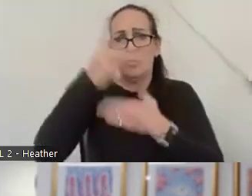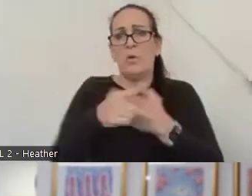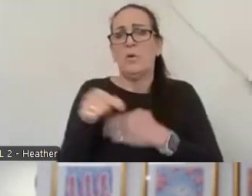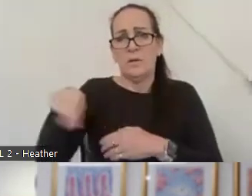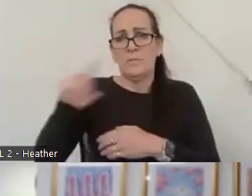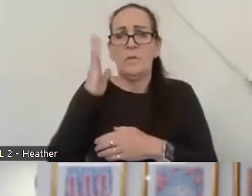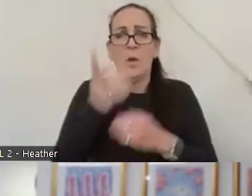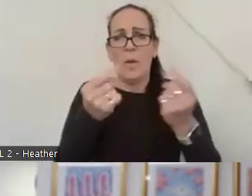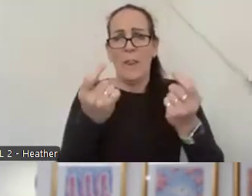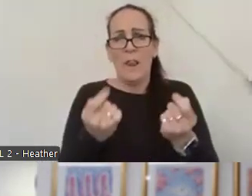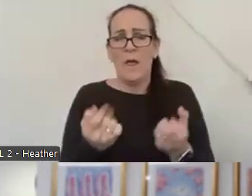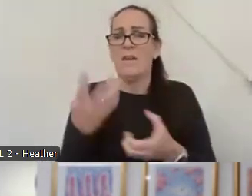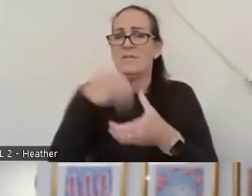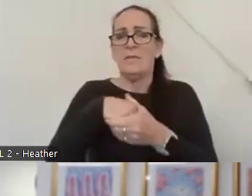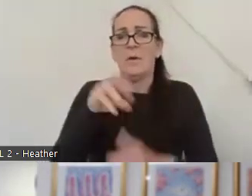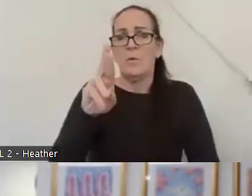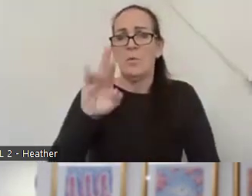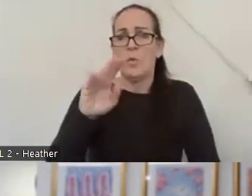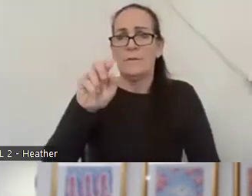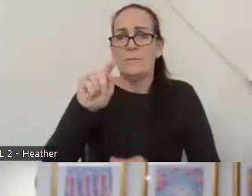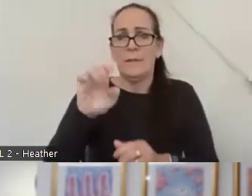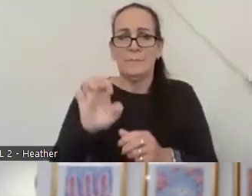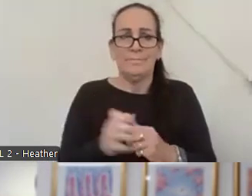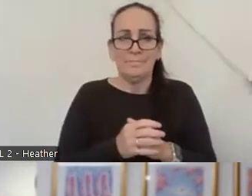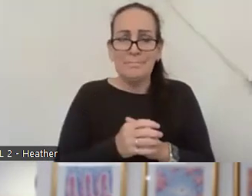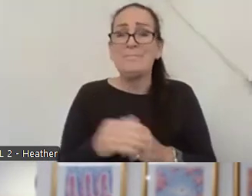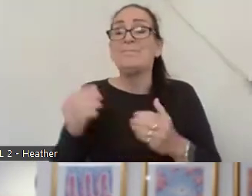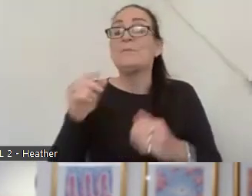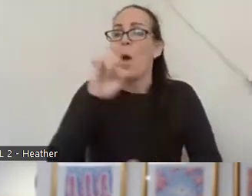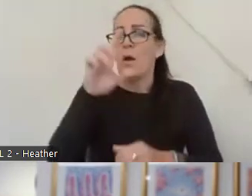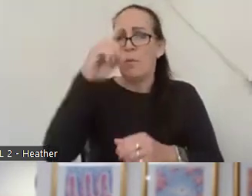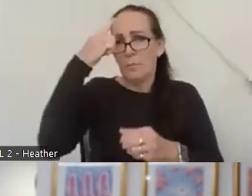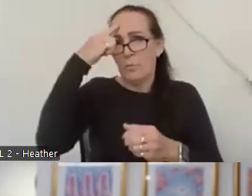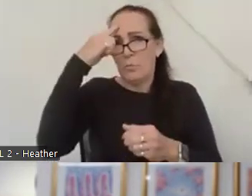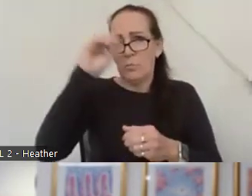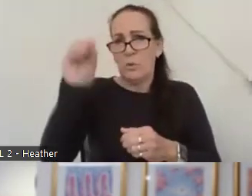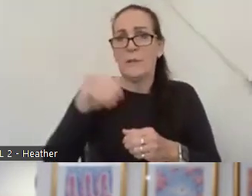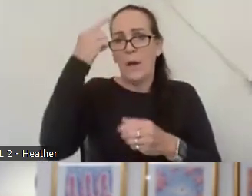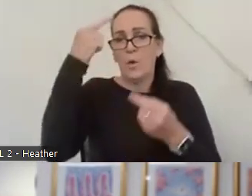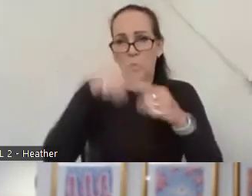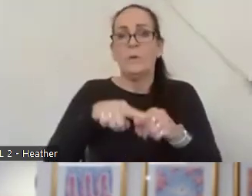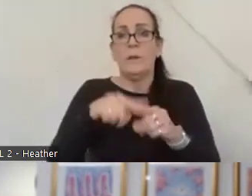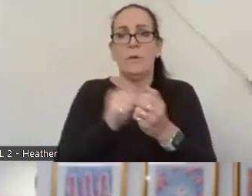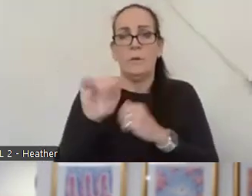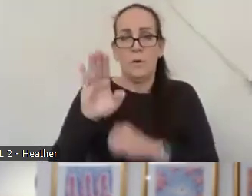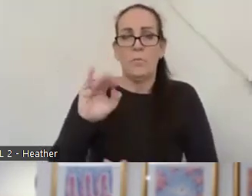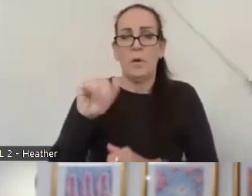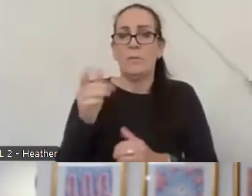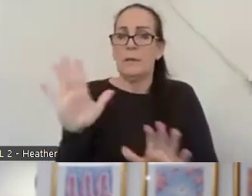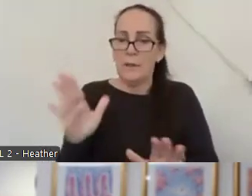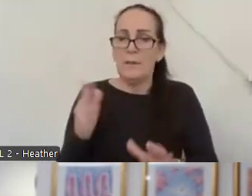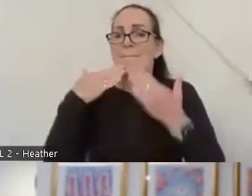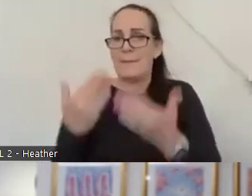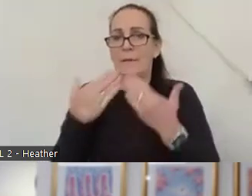100% agree with you, Barbara. Thank you for bringing that up. And I can't agree with you more. And so thank